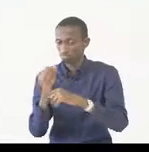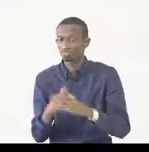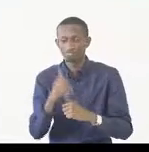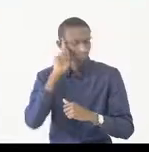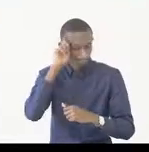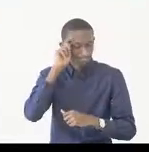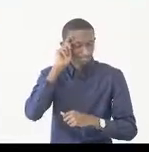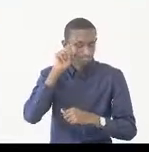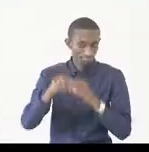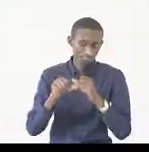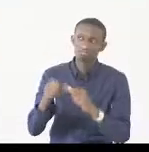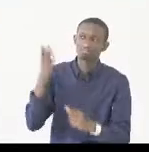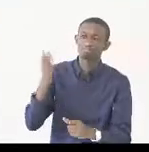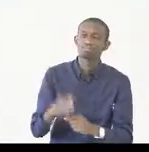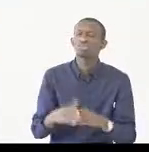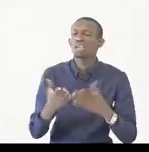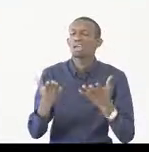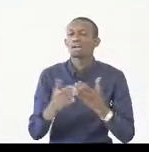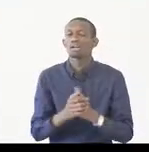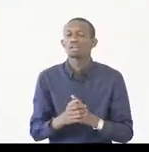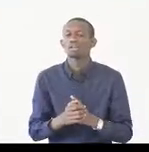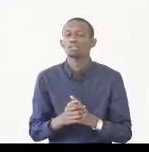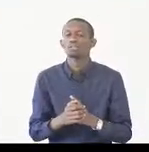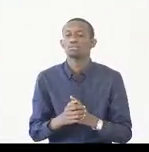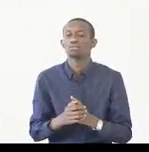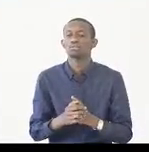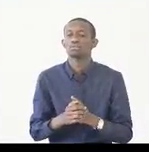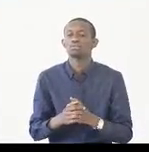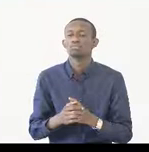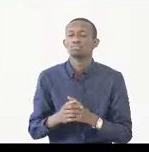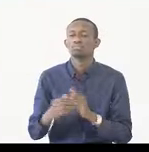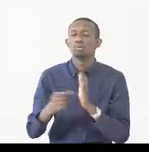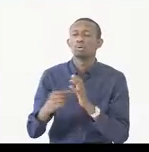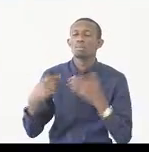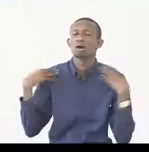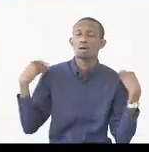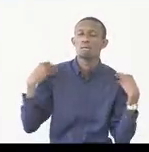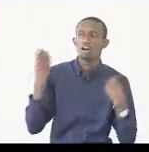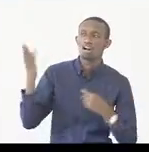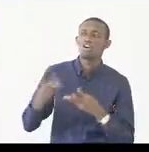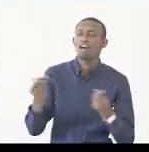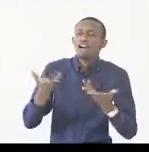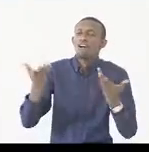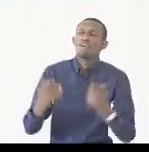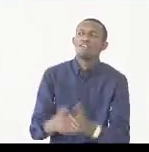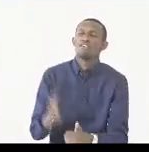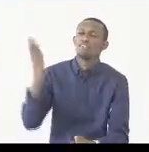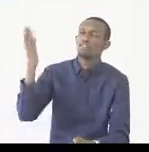think about the way the question there can be solved.